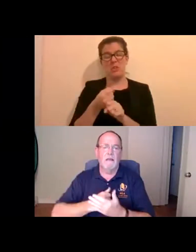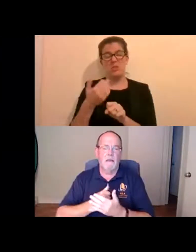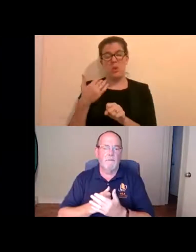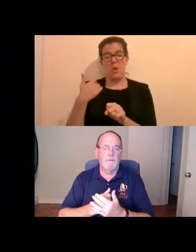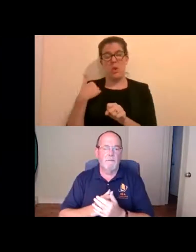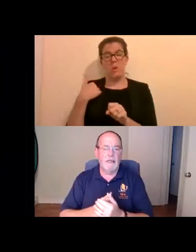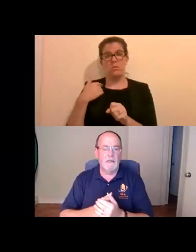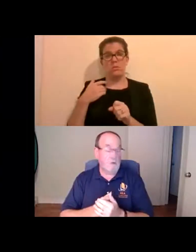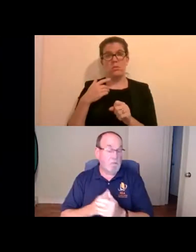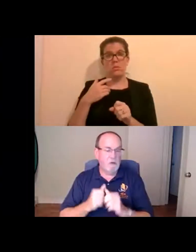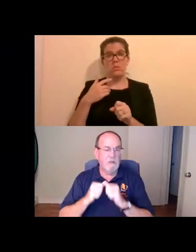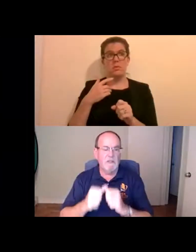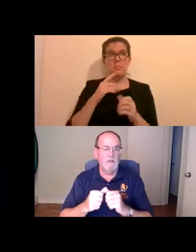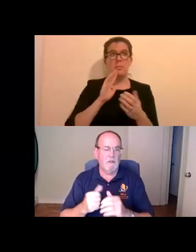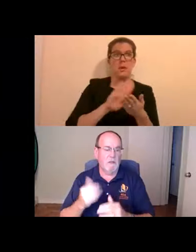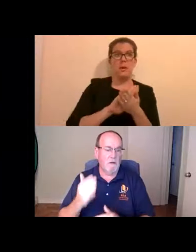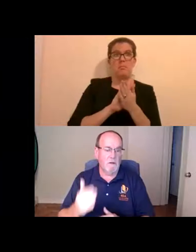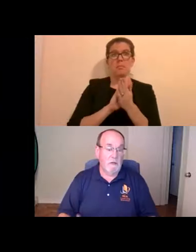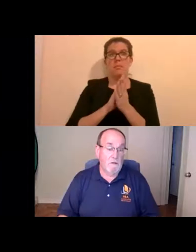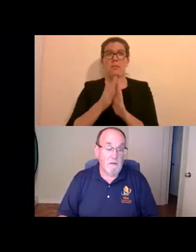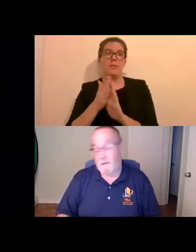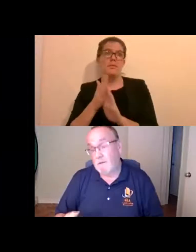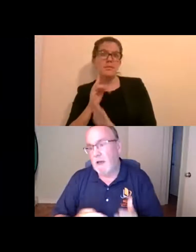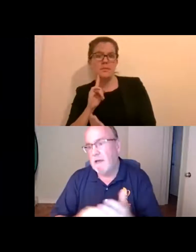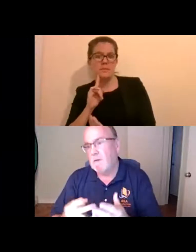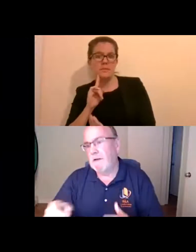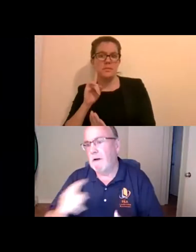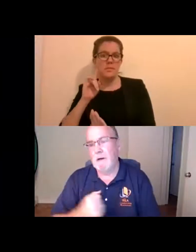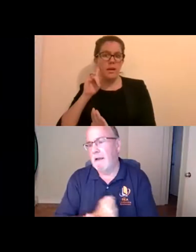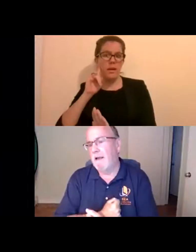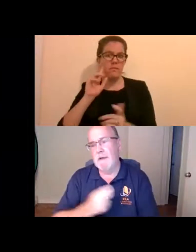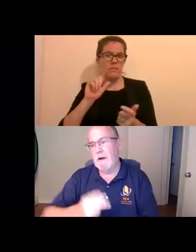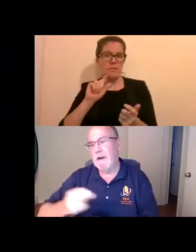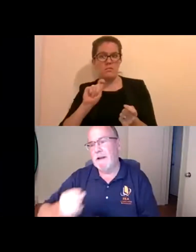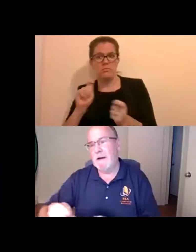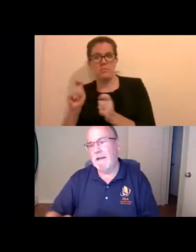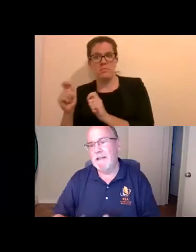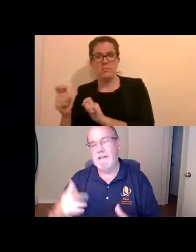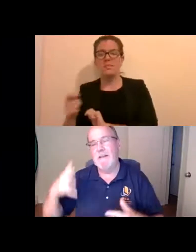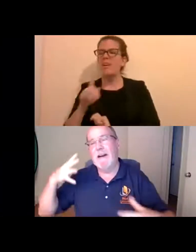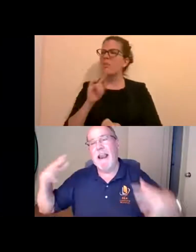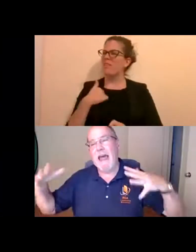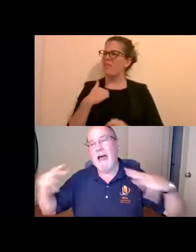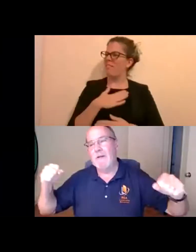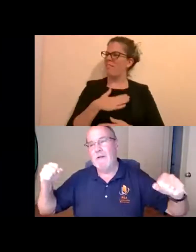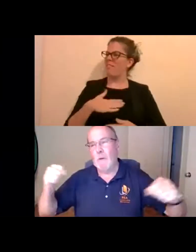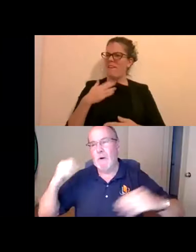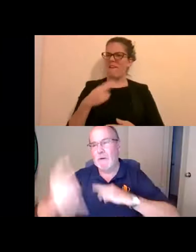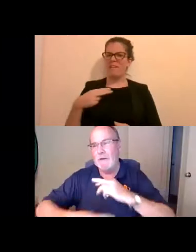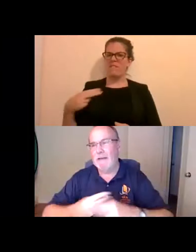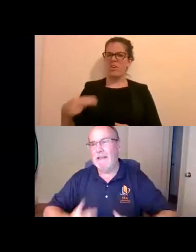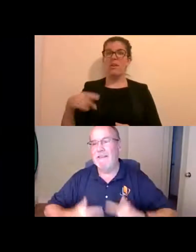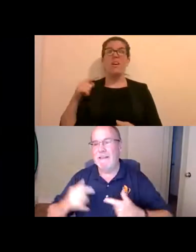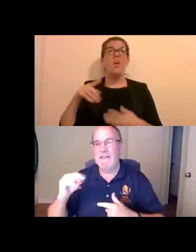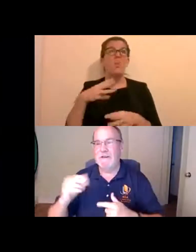gain, and just, continues to go, which, to be honest with you, I really love being hard of hearing. This is a very loud world